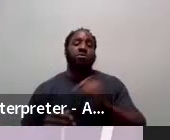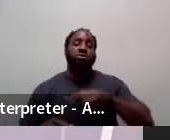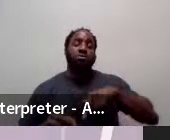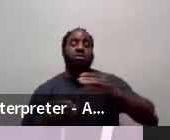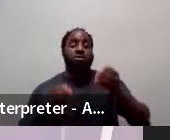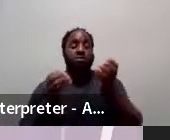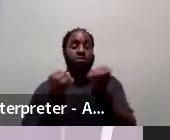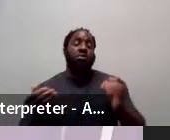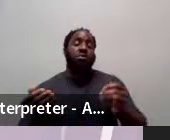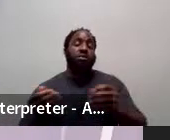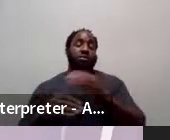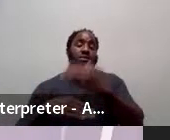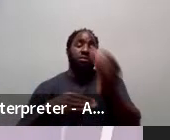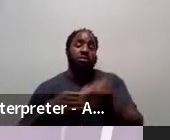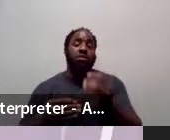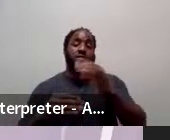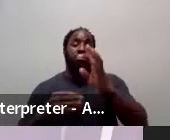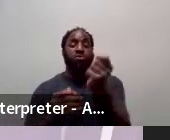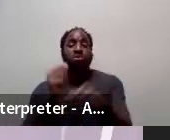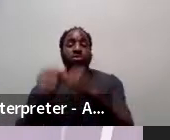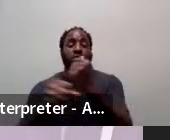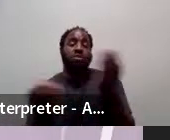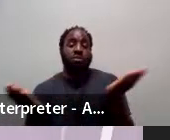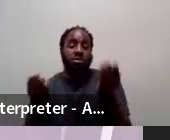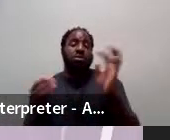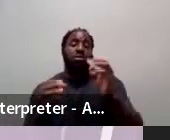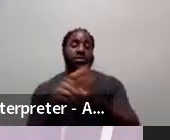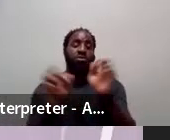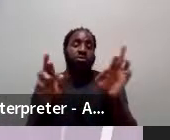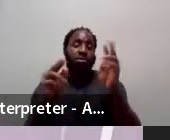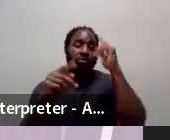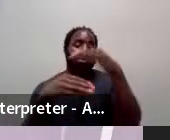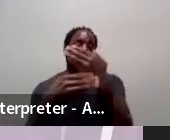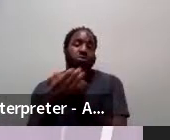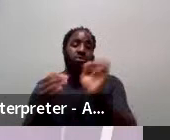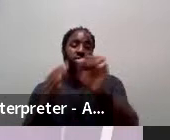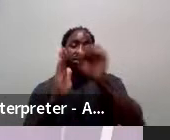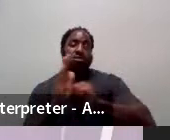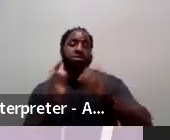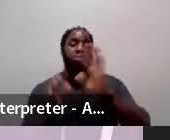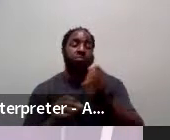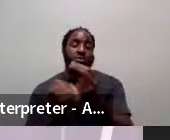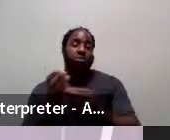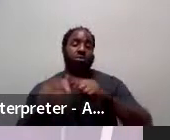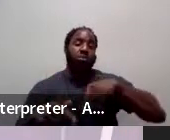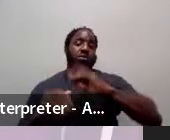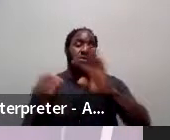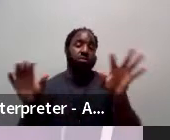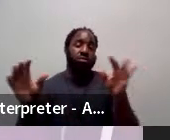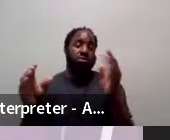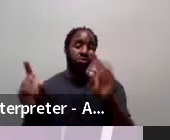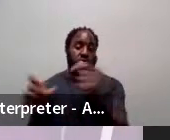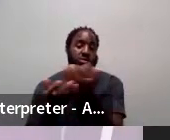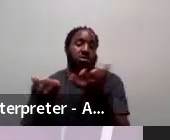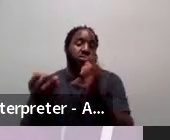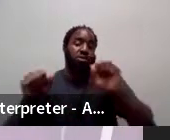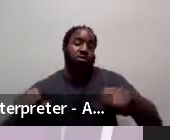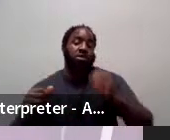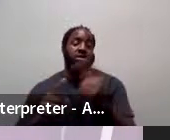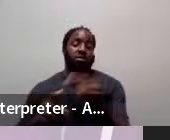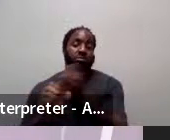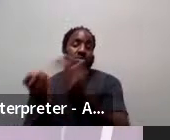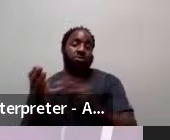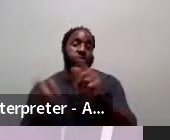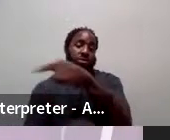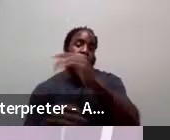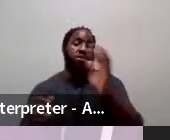spending the next few years here getting ready for the new stations and making sure that we've done everything we can to make sure that they are